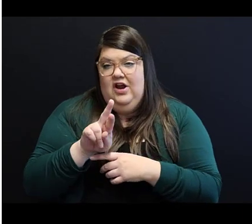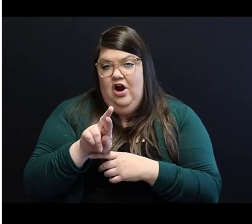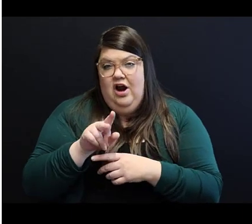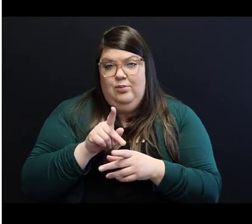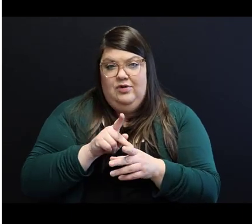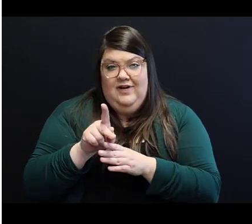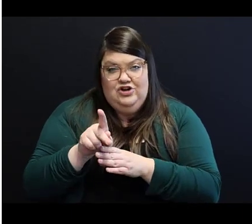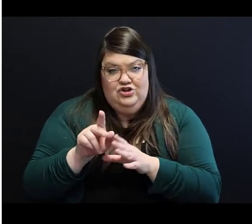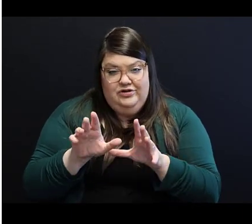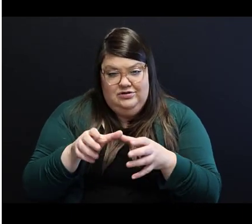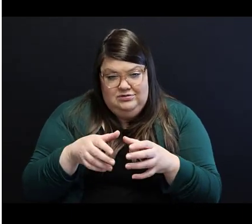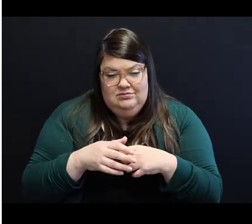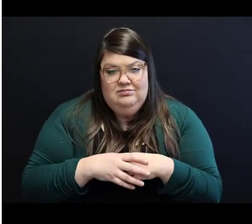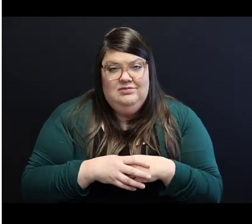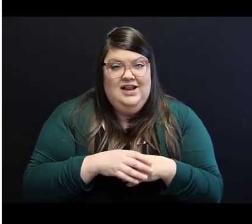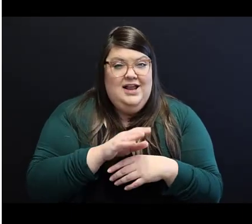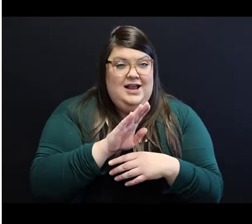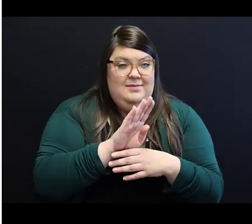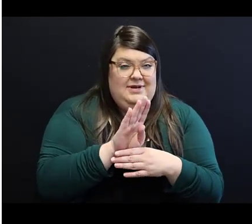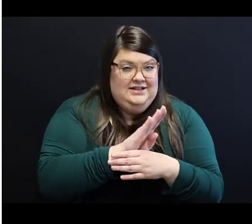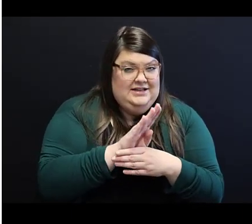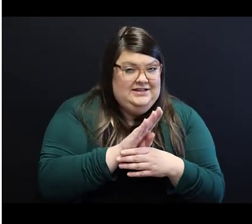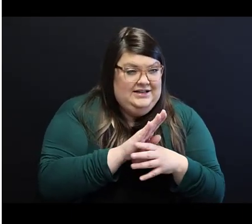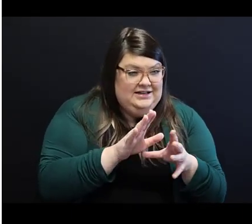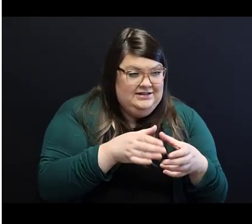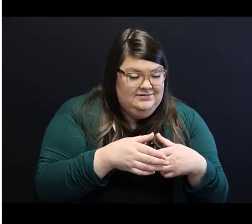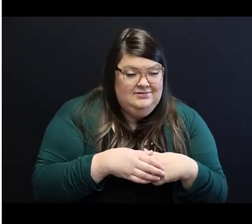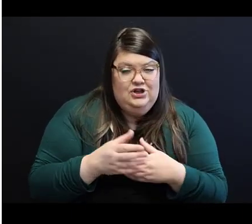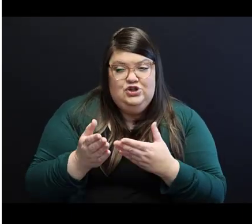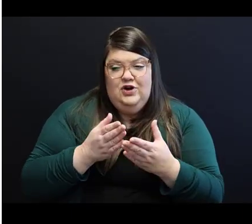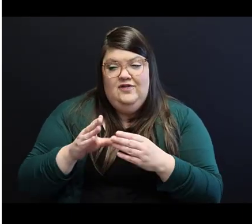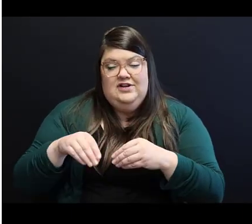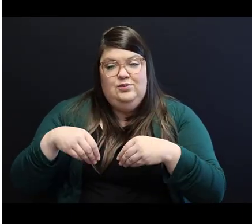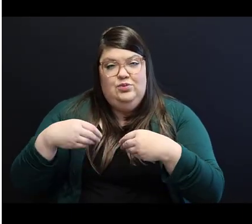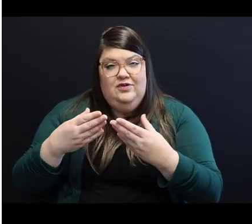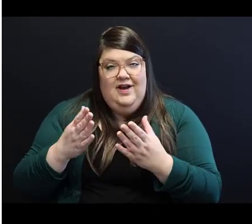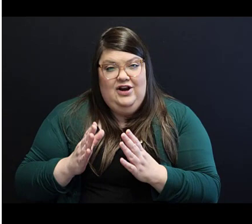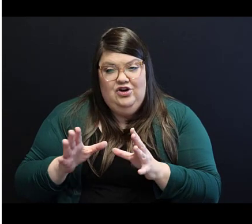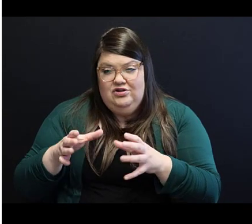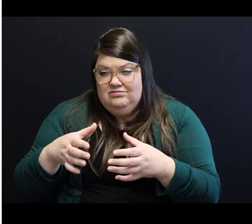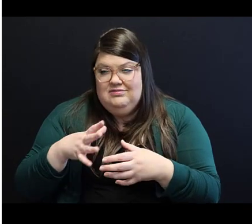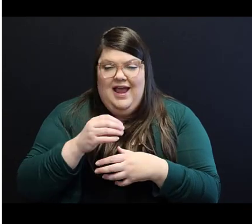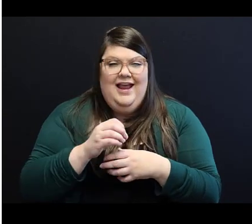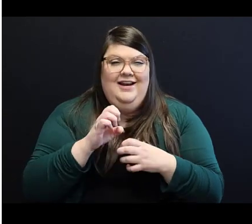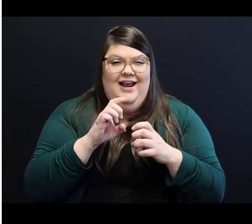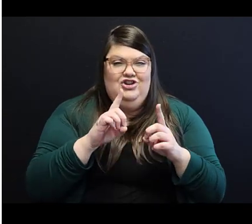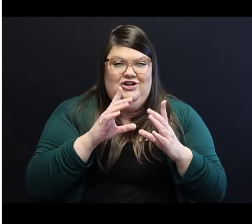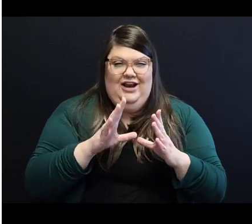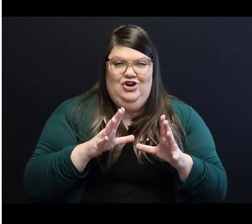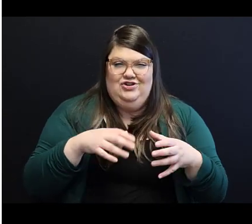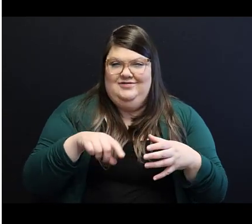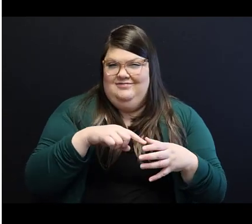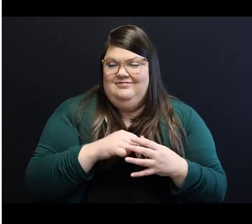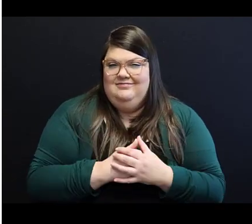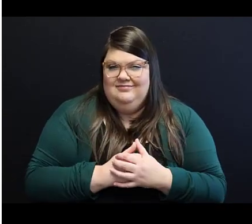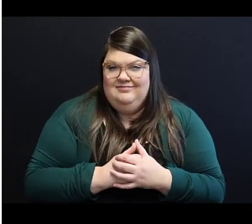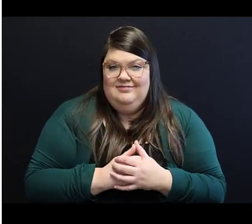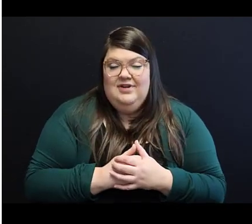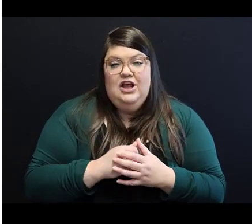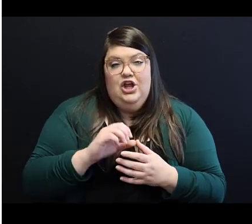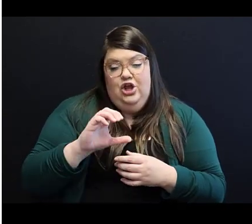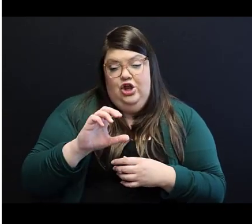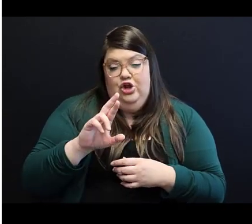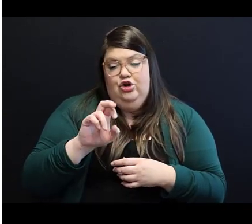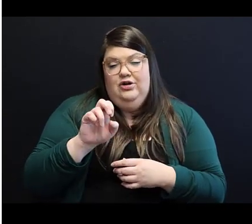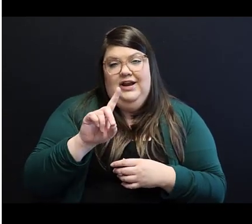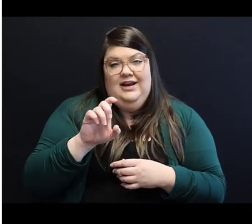professionals, businesses, service providers, and educators. A curated list provides valuable